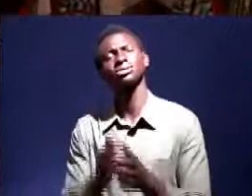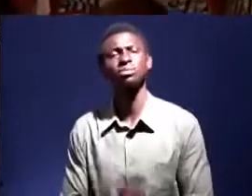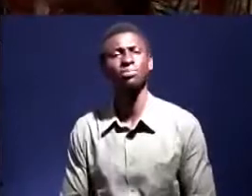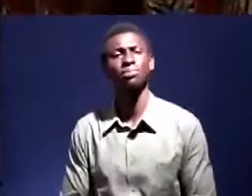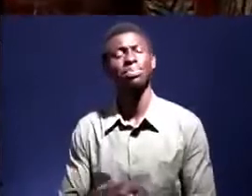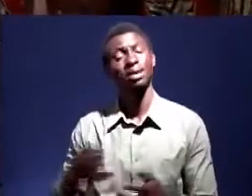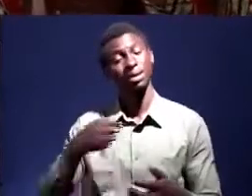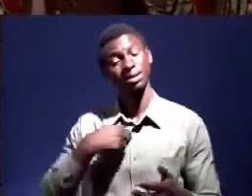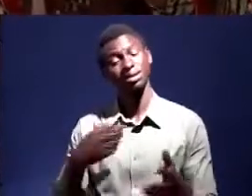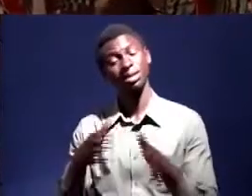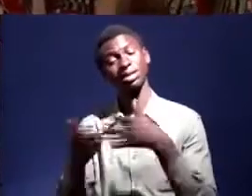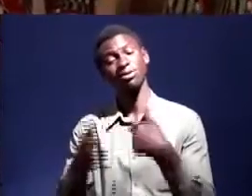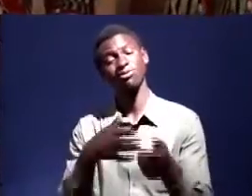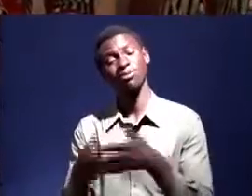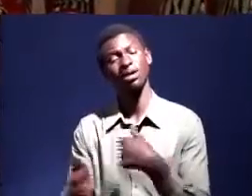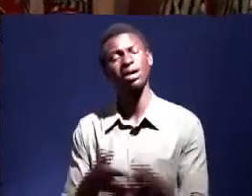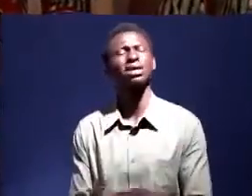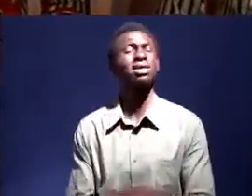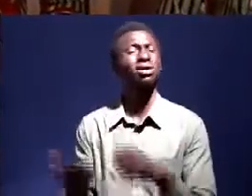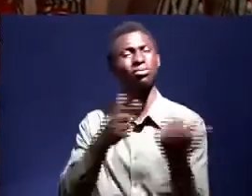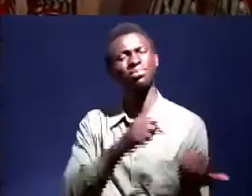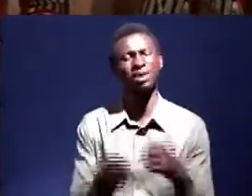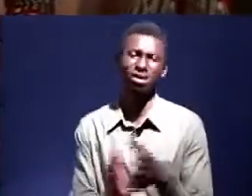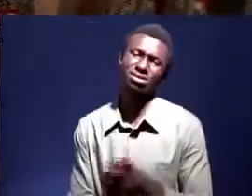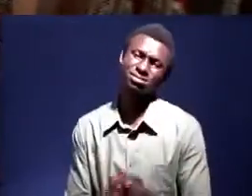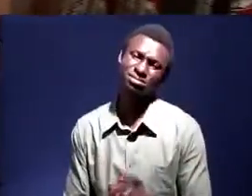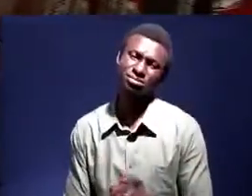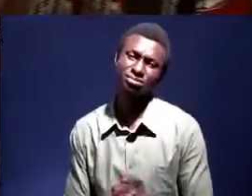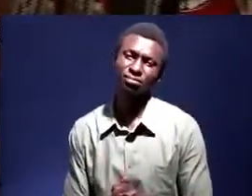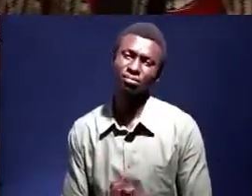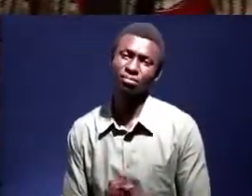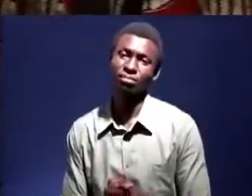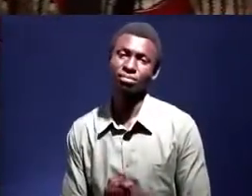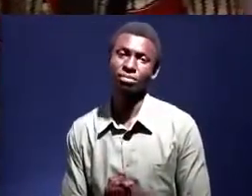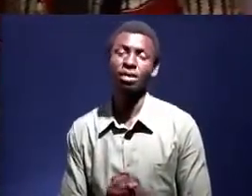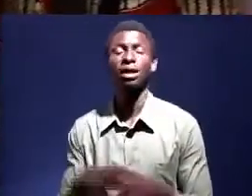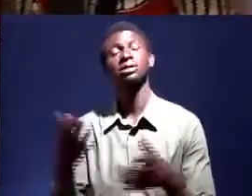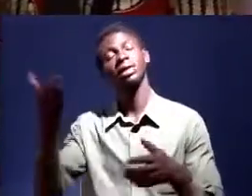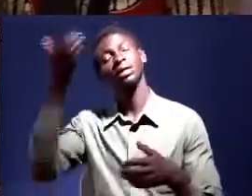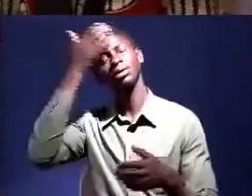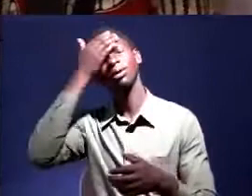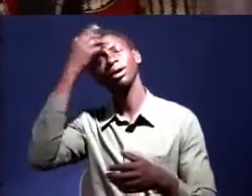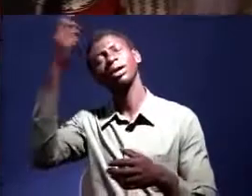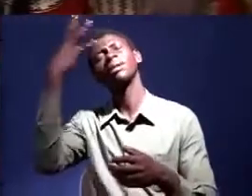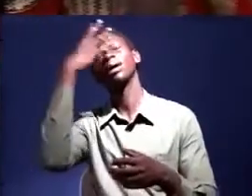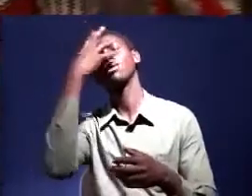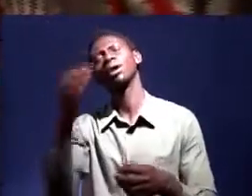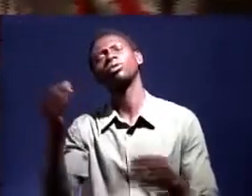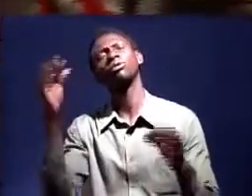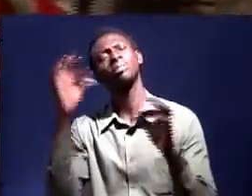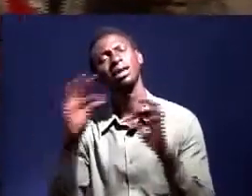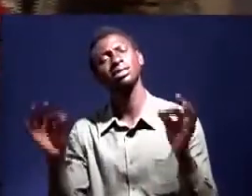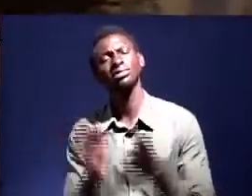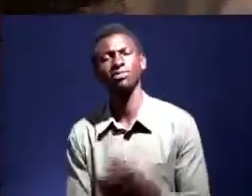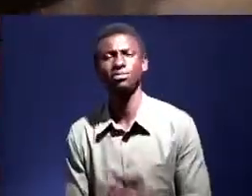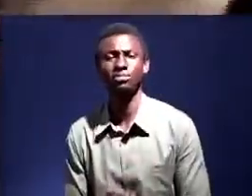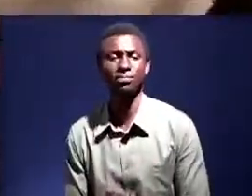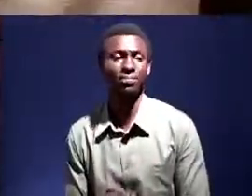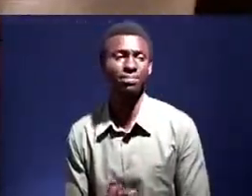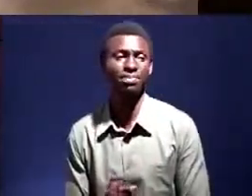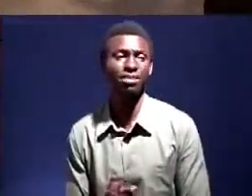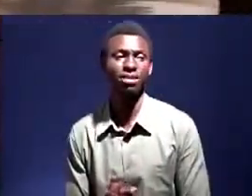Thank you for the gift of your Holy Spirit. If you have not been baptized, this is your